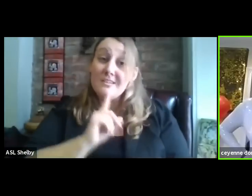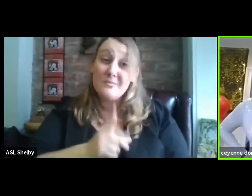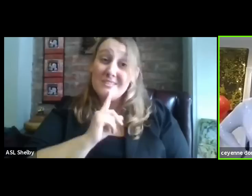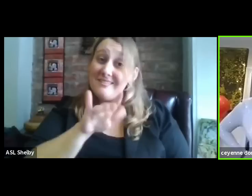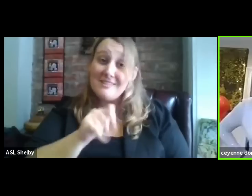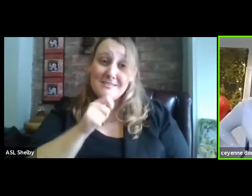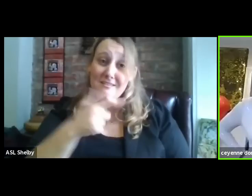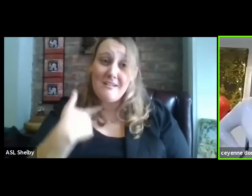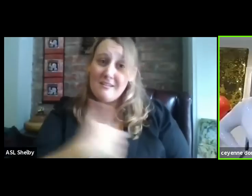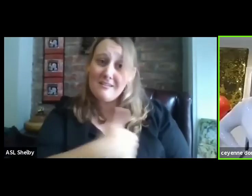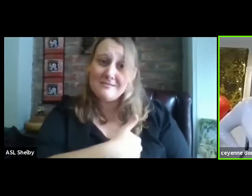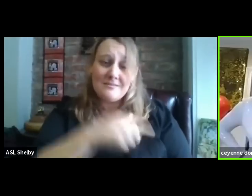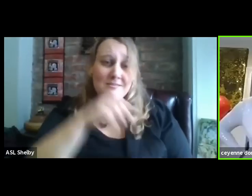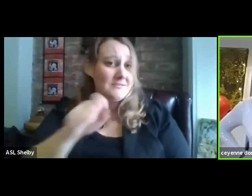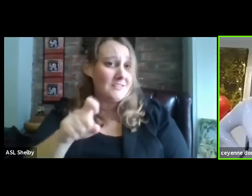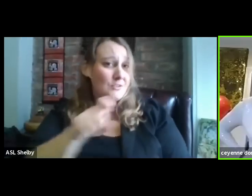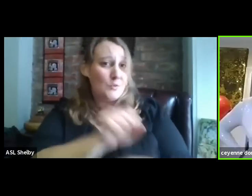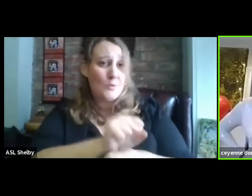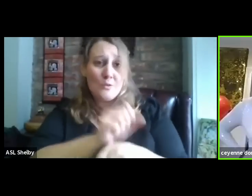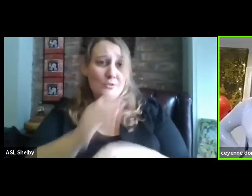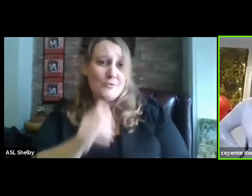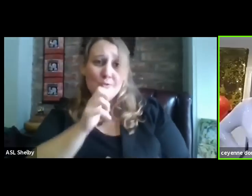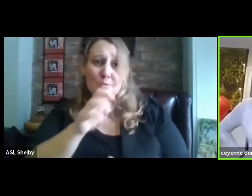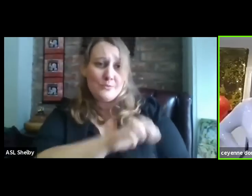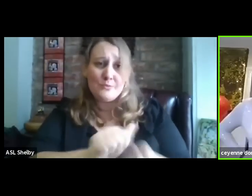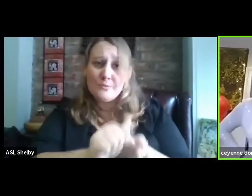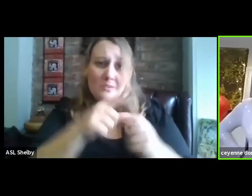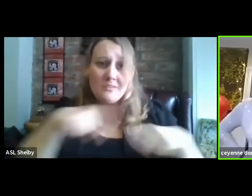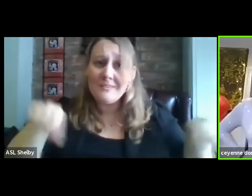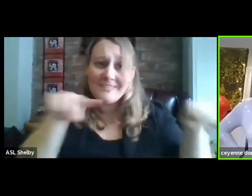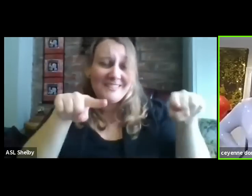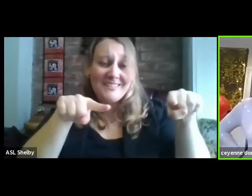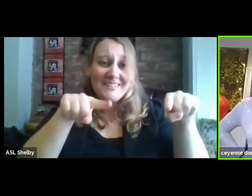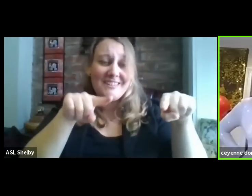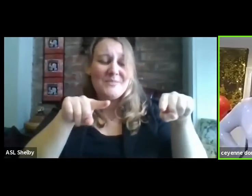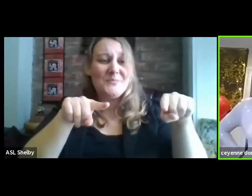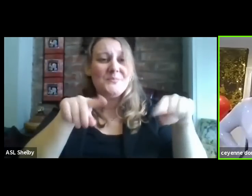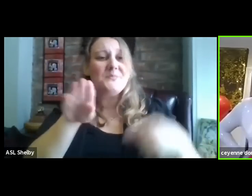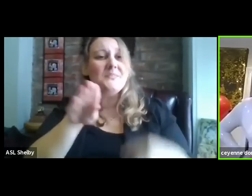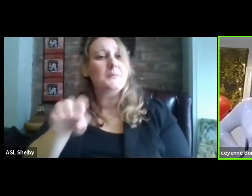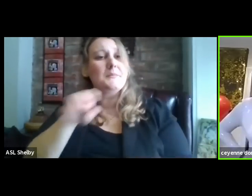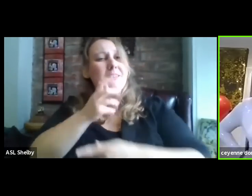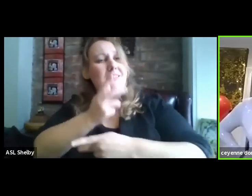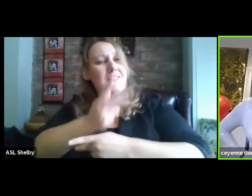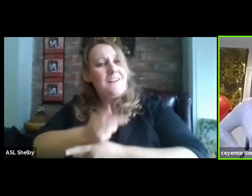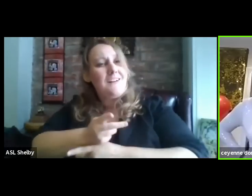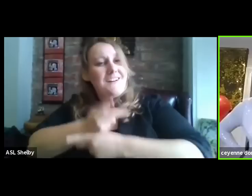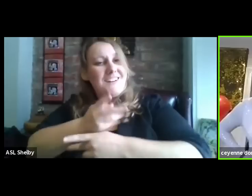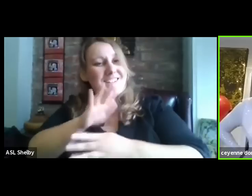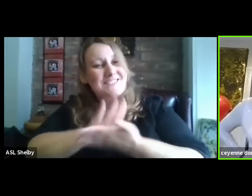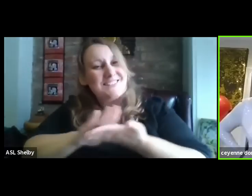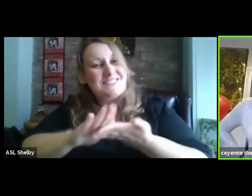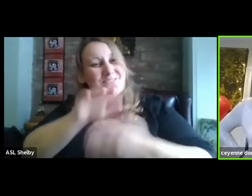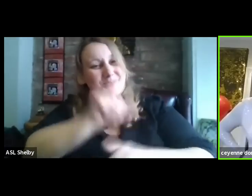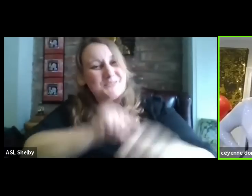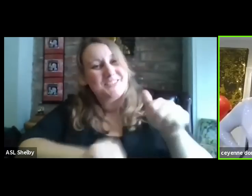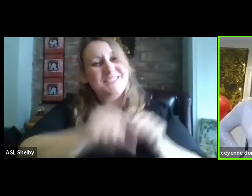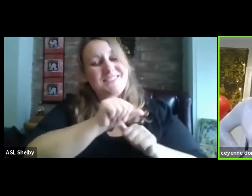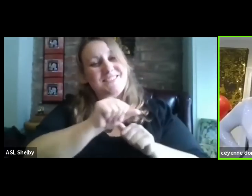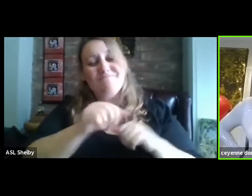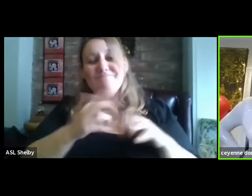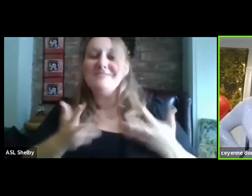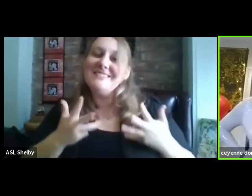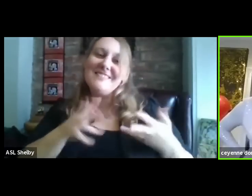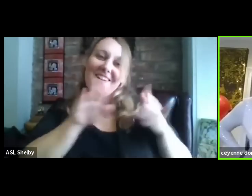that kind of stuff. Be kind to each other. That's it. That's all I got to say. I love you.